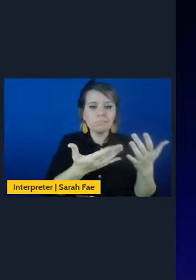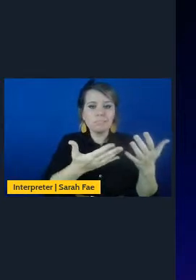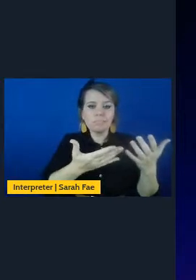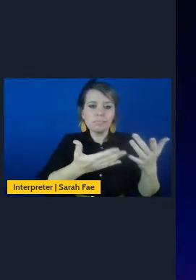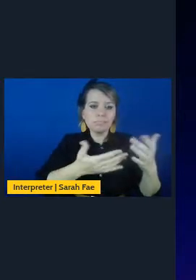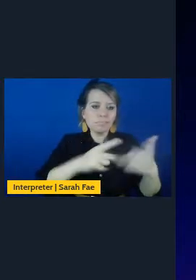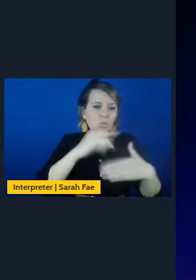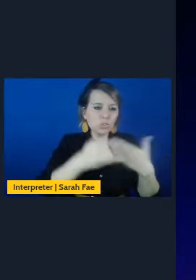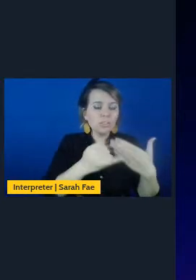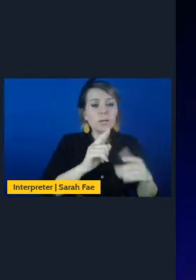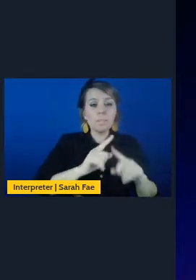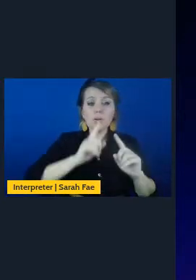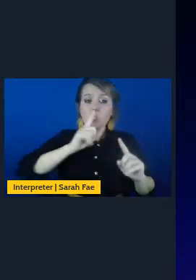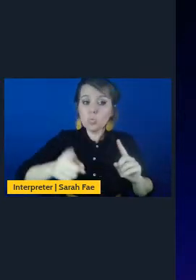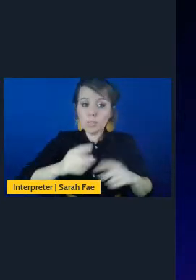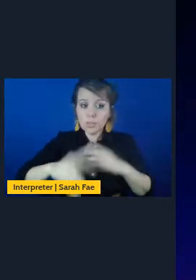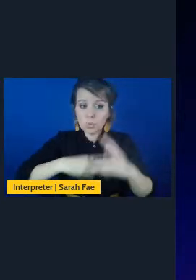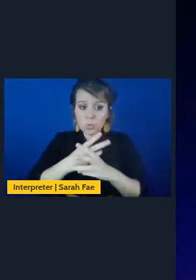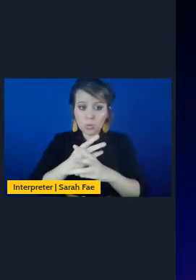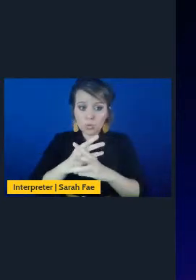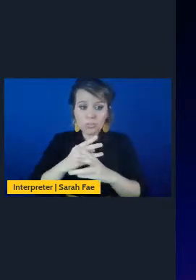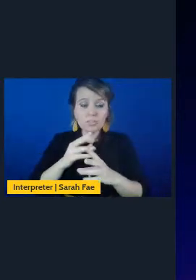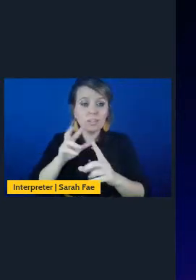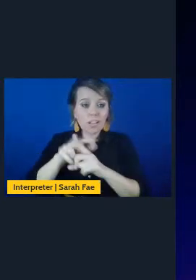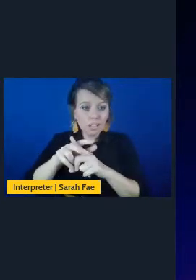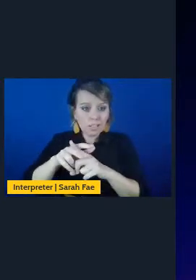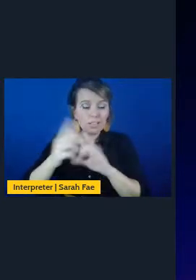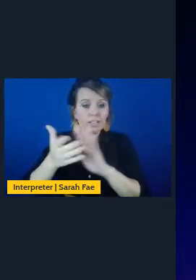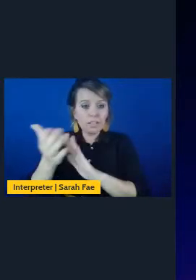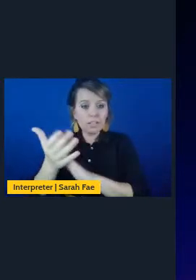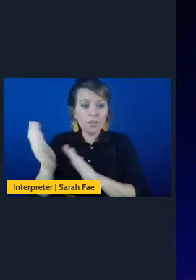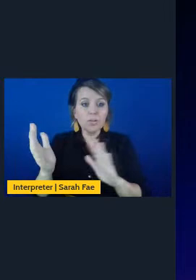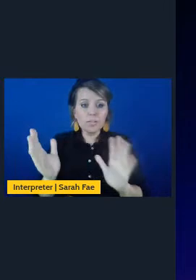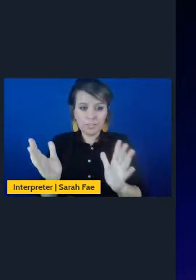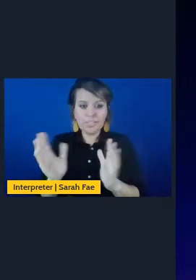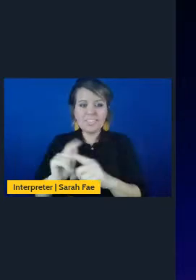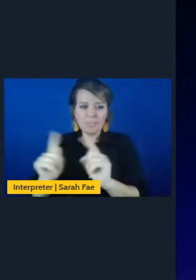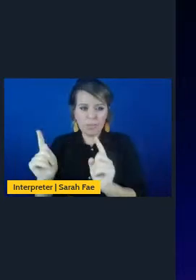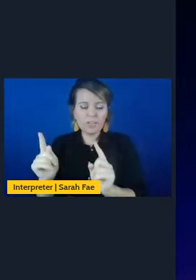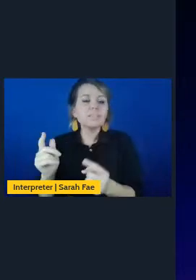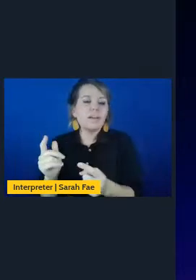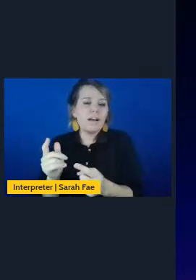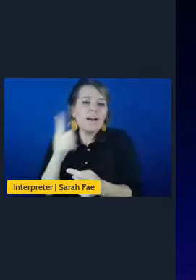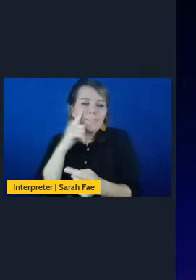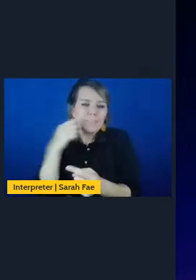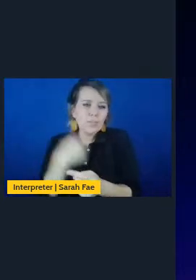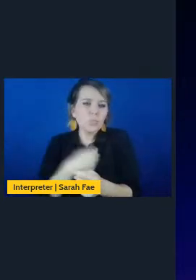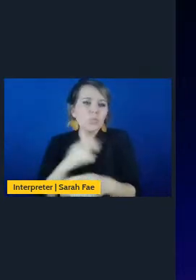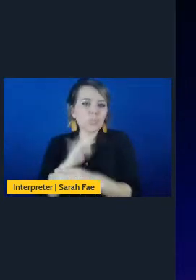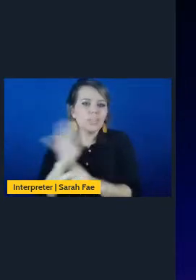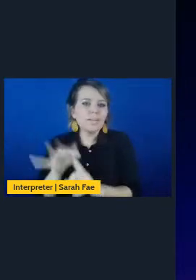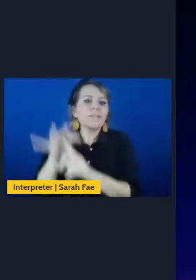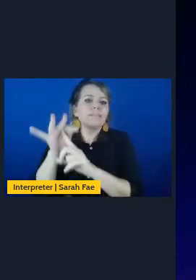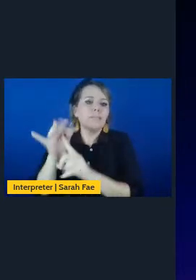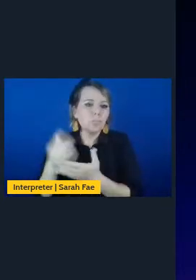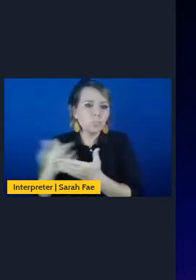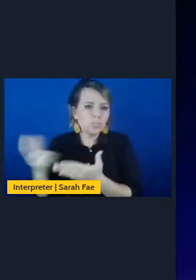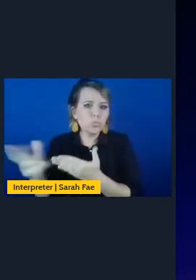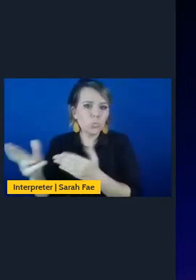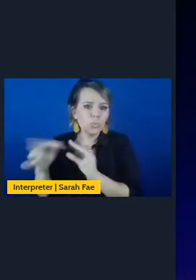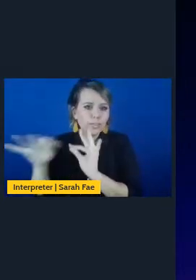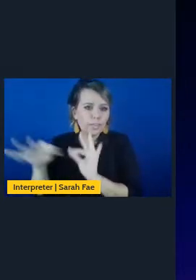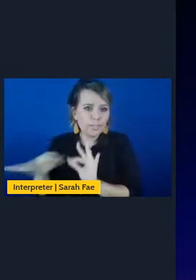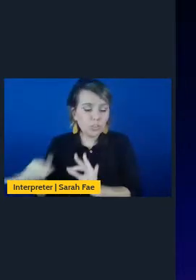real world implementation, it's highly likely that you're using custom resource definitions. Now, if you have